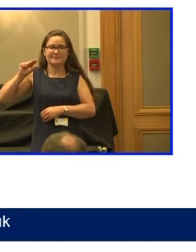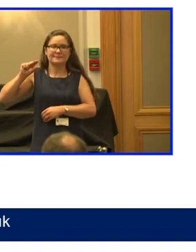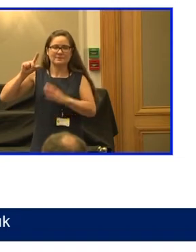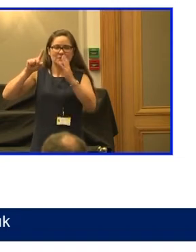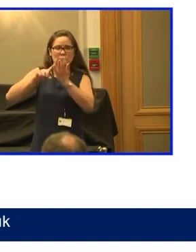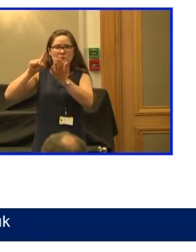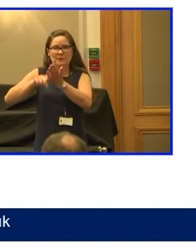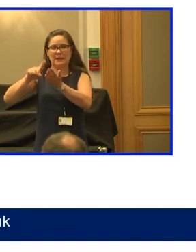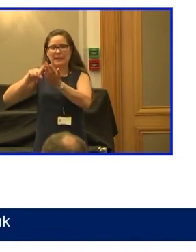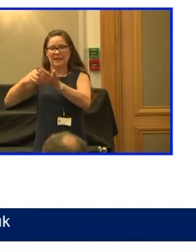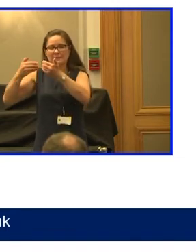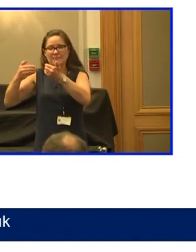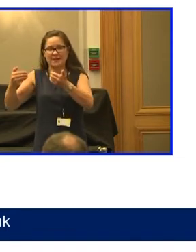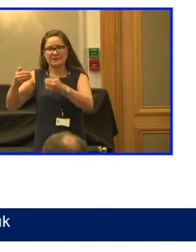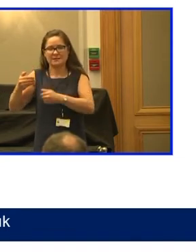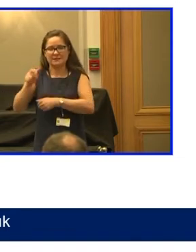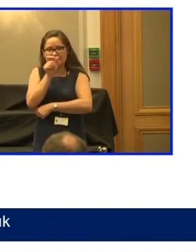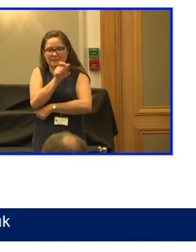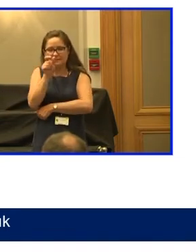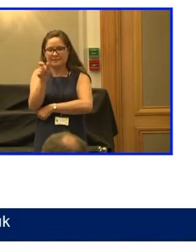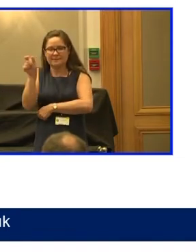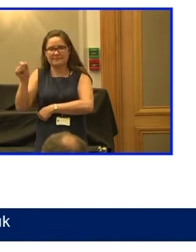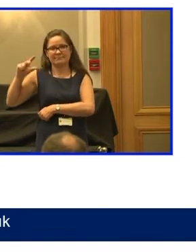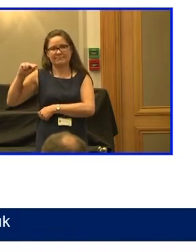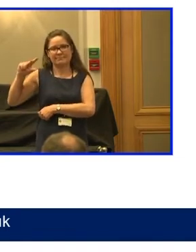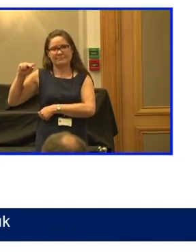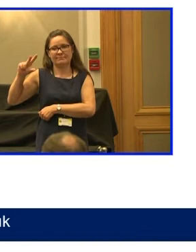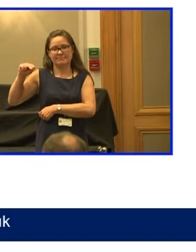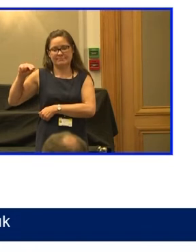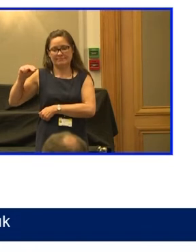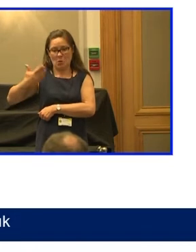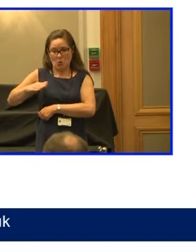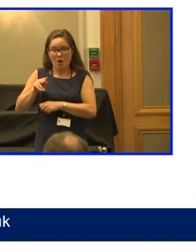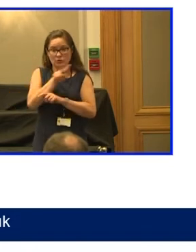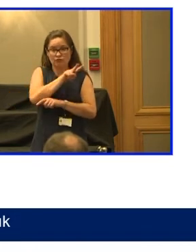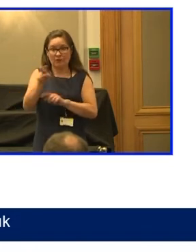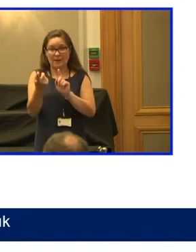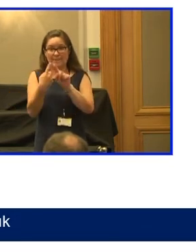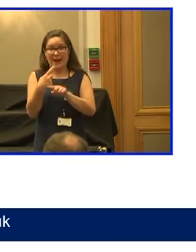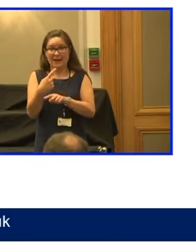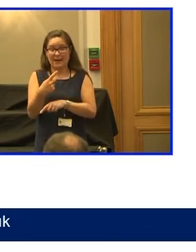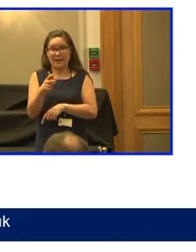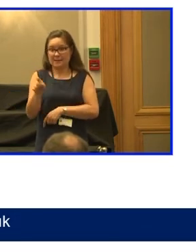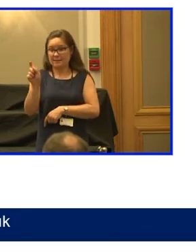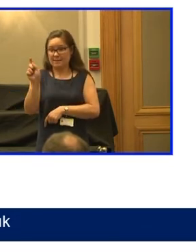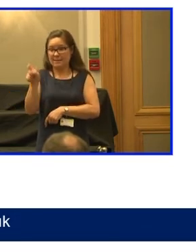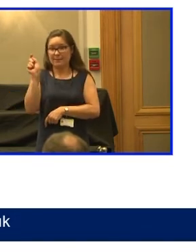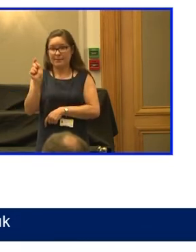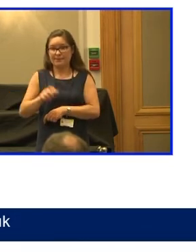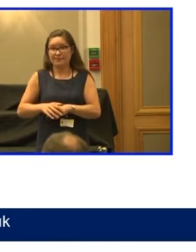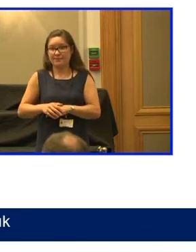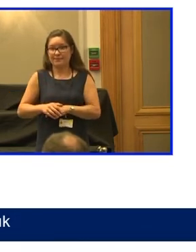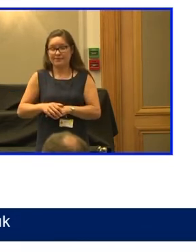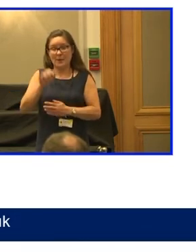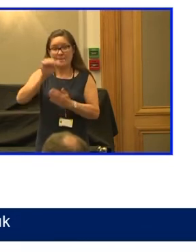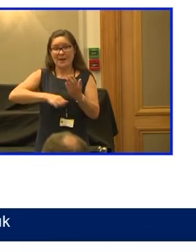so, space, all. That's it. And so if I wanted to get that read back, just press the key. Empty document. There's an empty document, and I can just say. Page